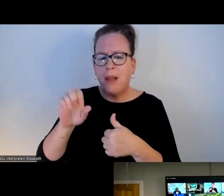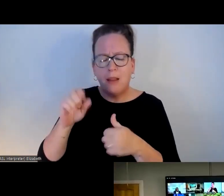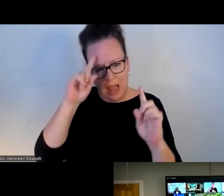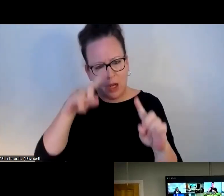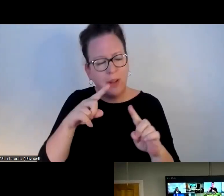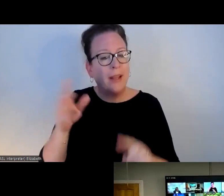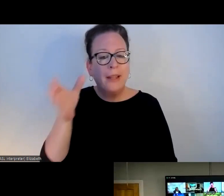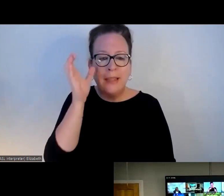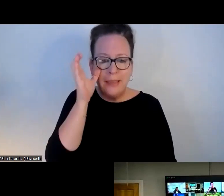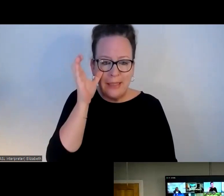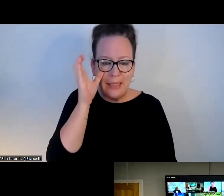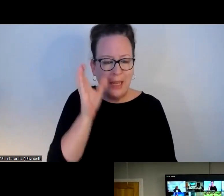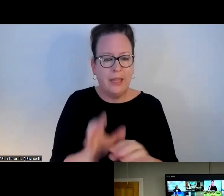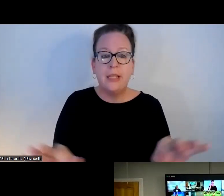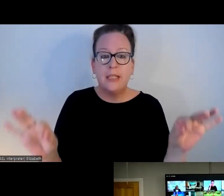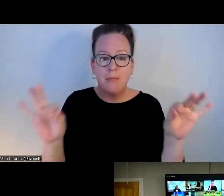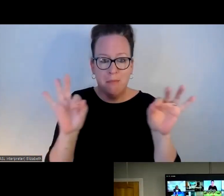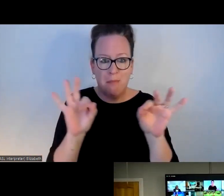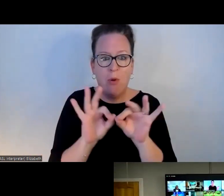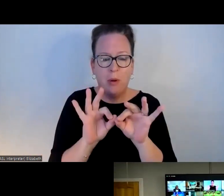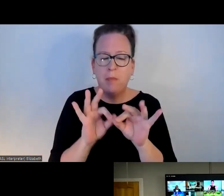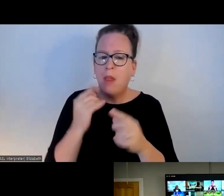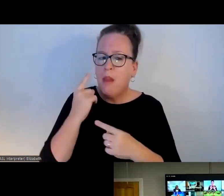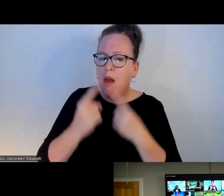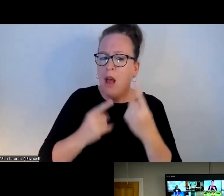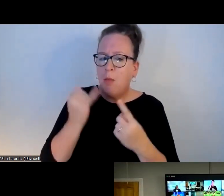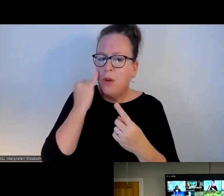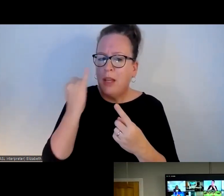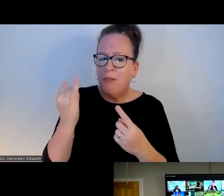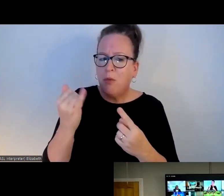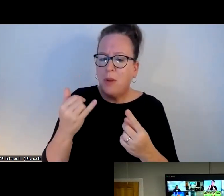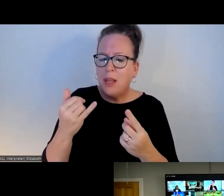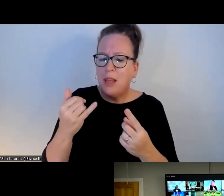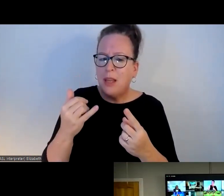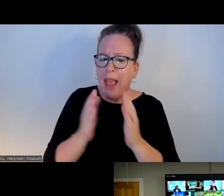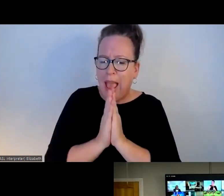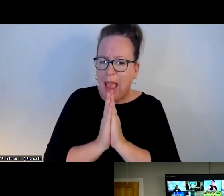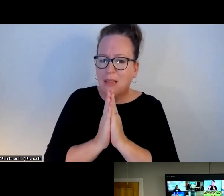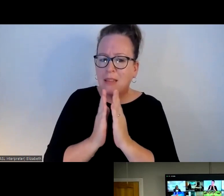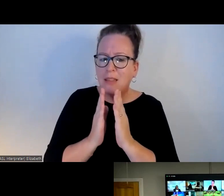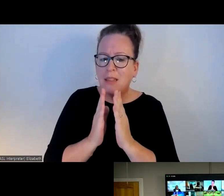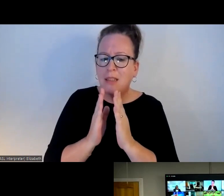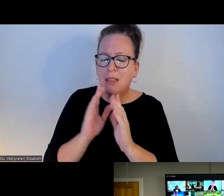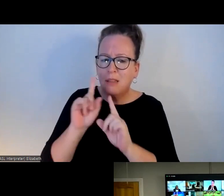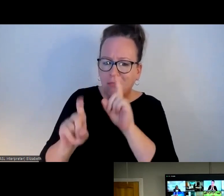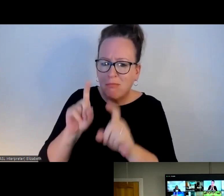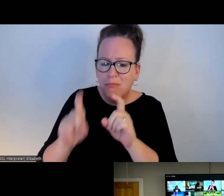critically important. I'm wondering if we actually ask the question of what's